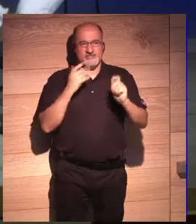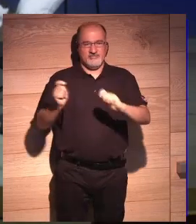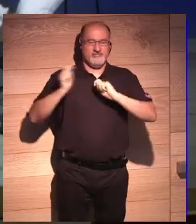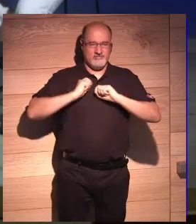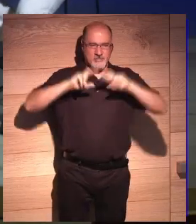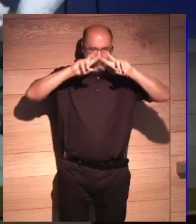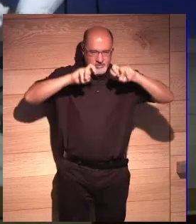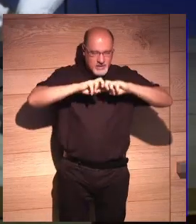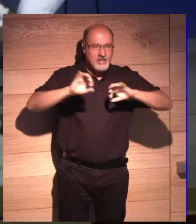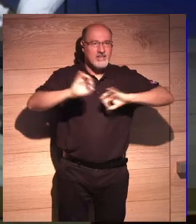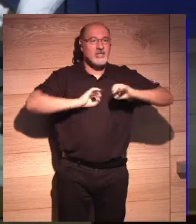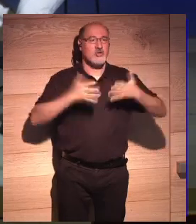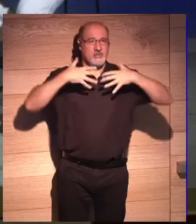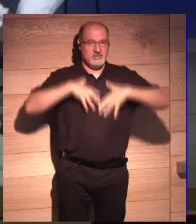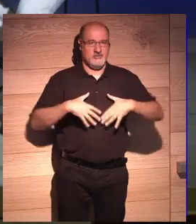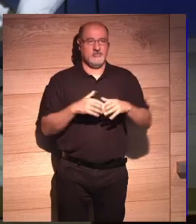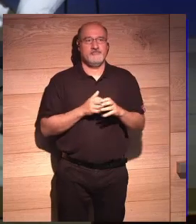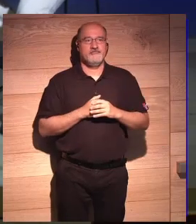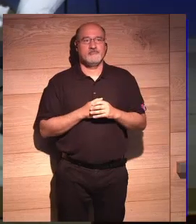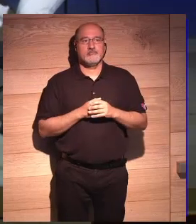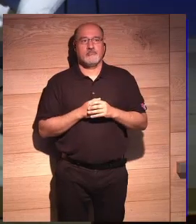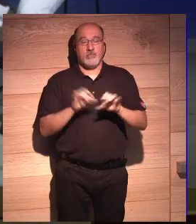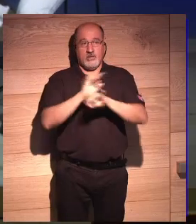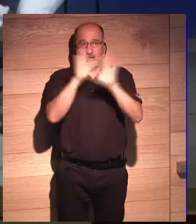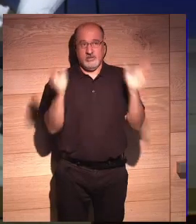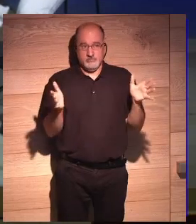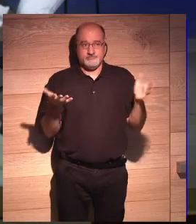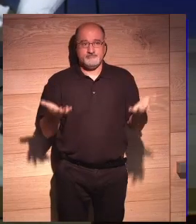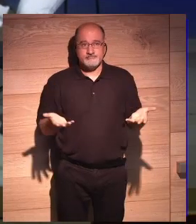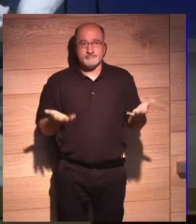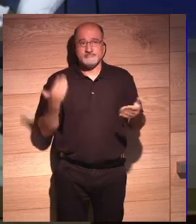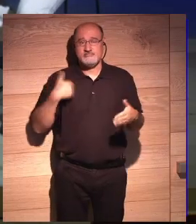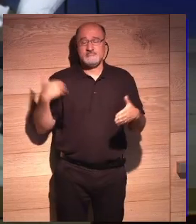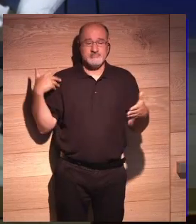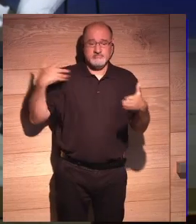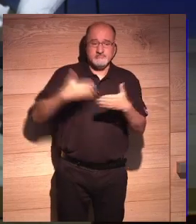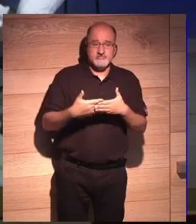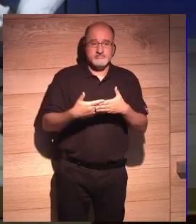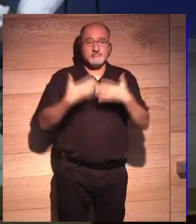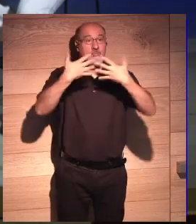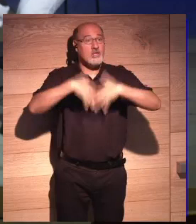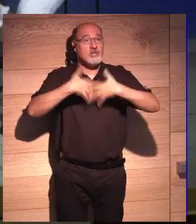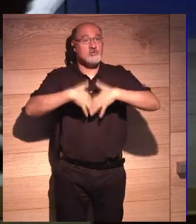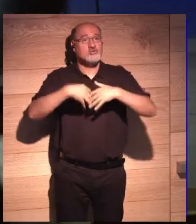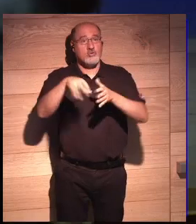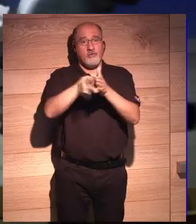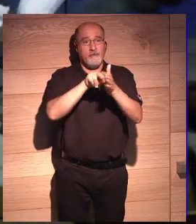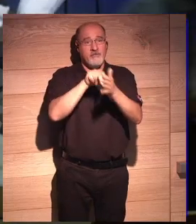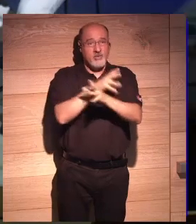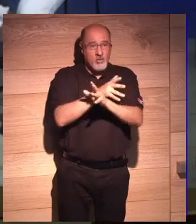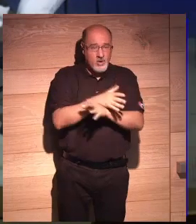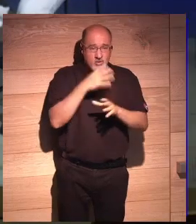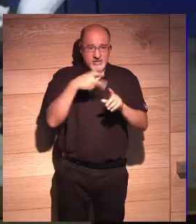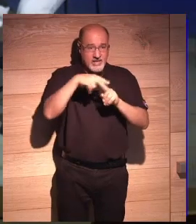to leave a job in order to delve deeper into that. That's what, thanks to that company. We've been